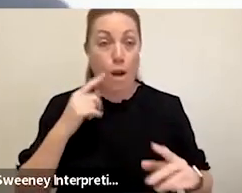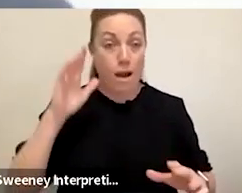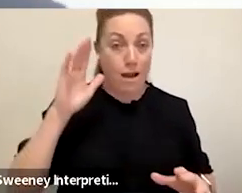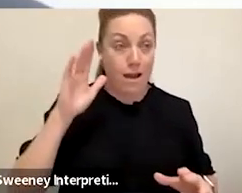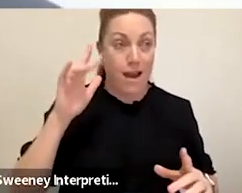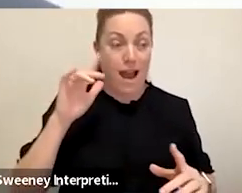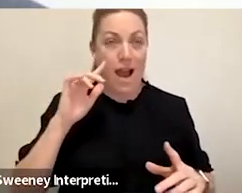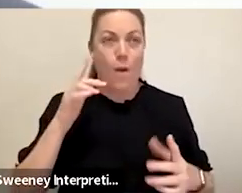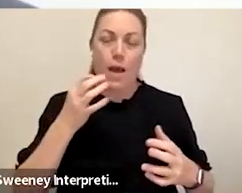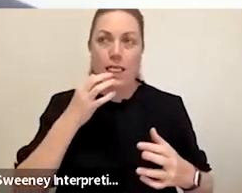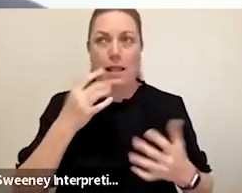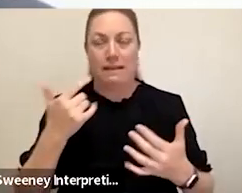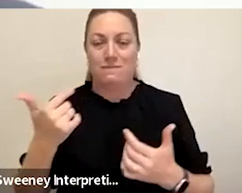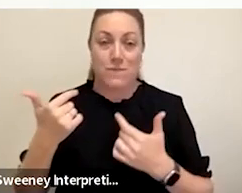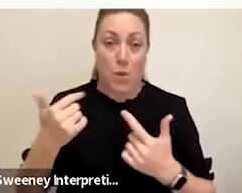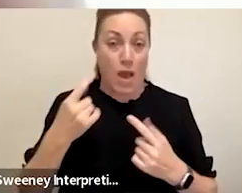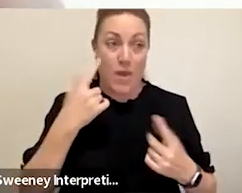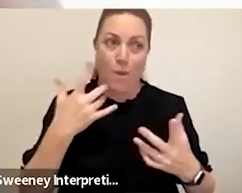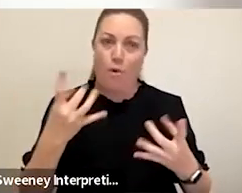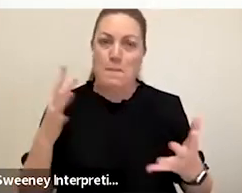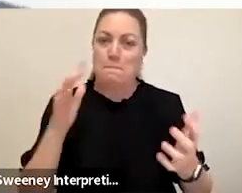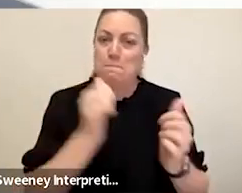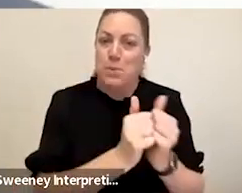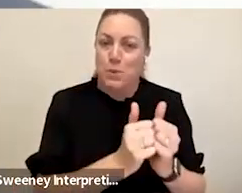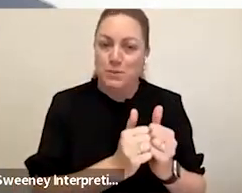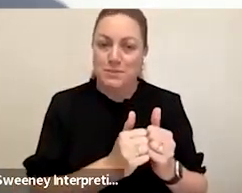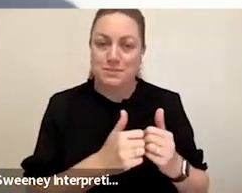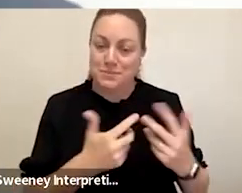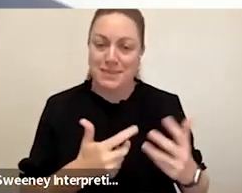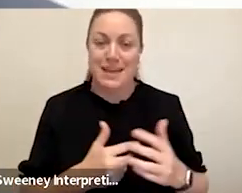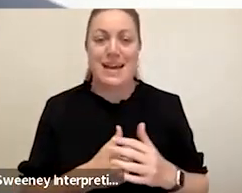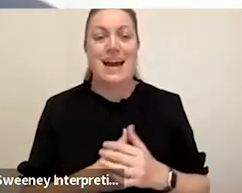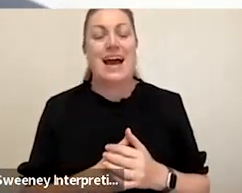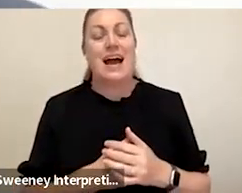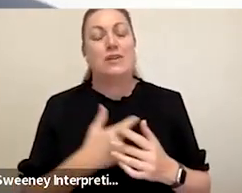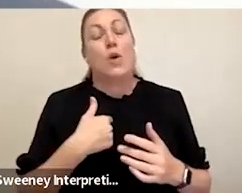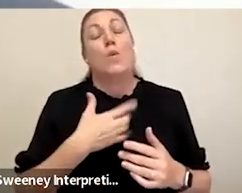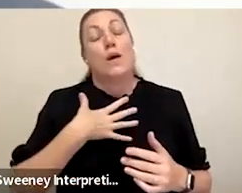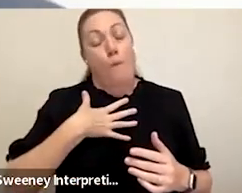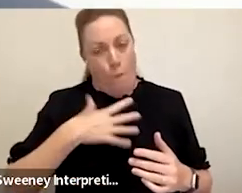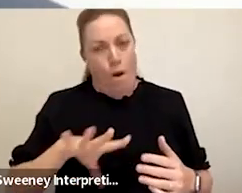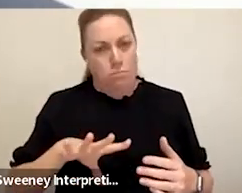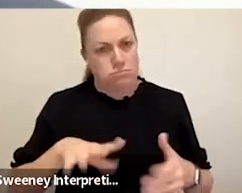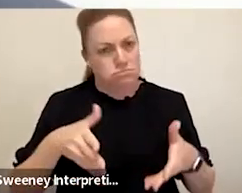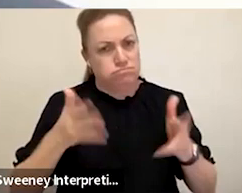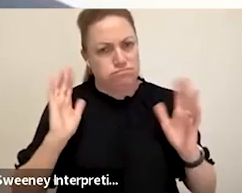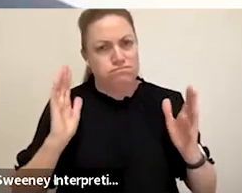the pilot. I think it was already booked by that point, booked out the pilot, but we expressed a strong desire to participate, and the team at Sydney